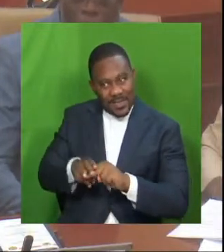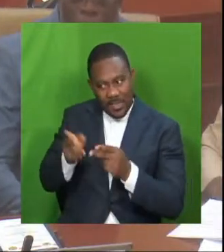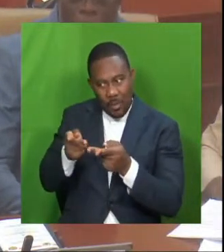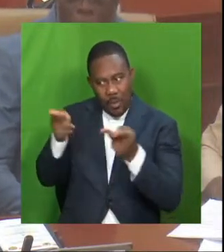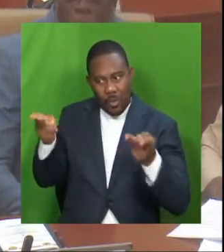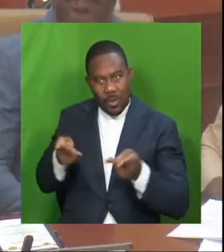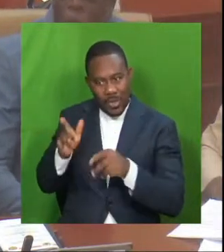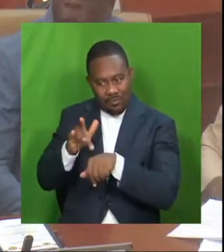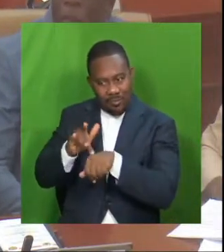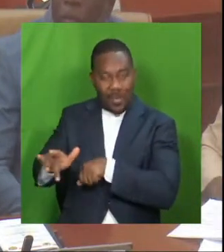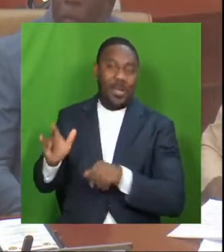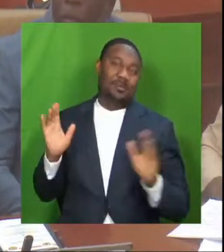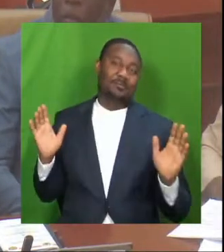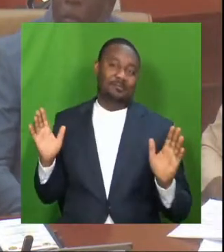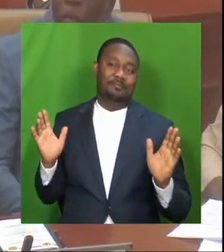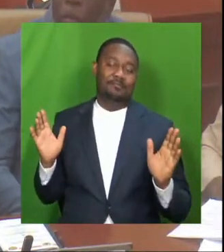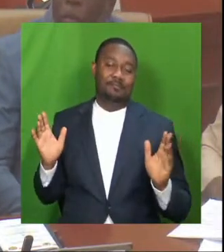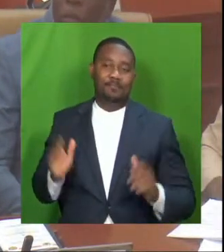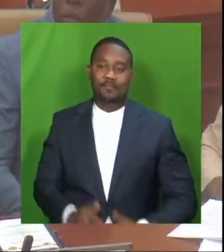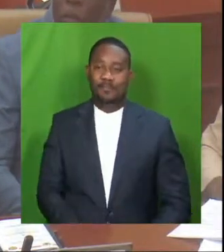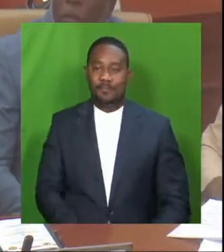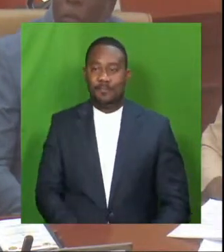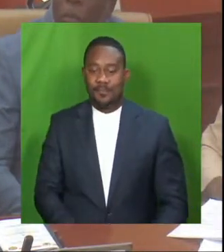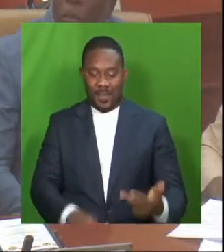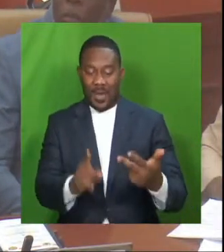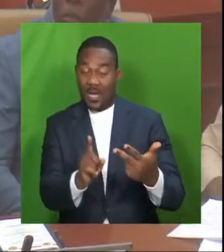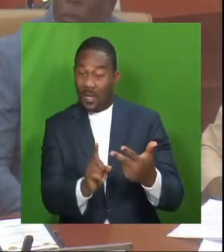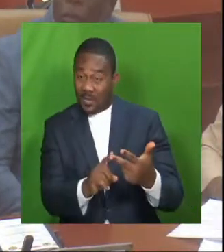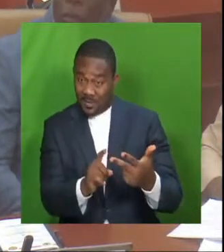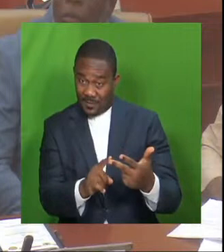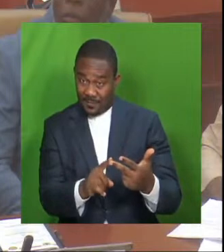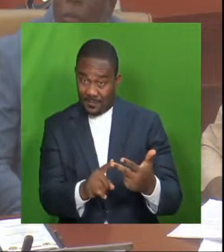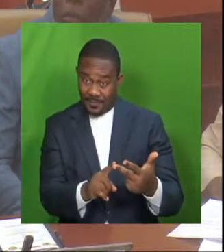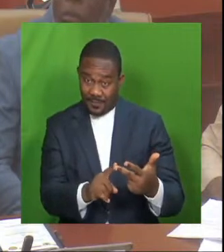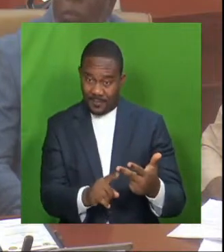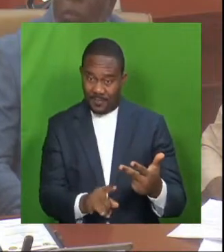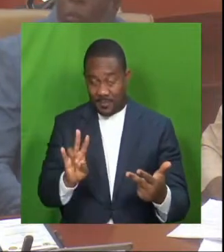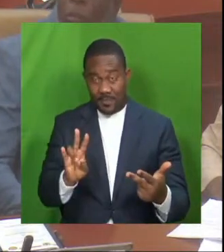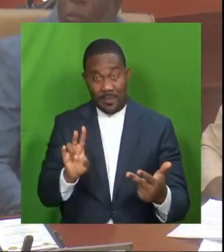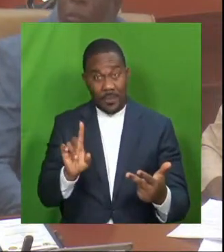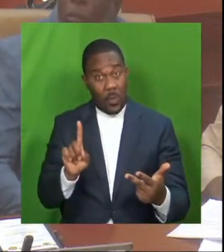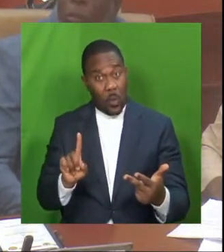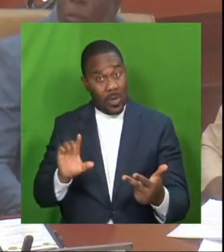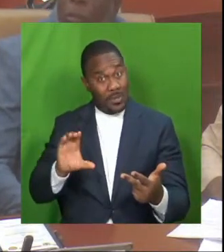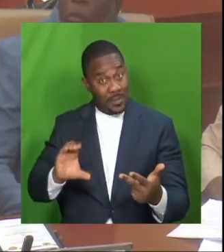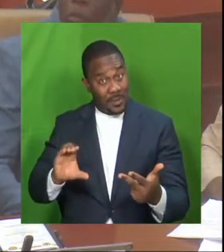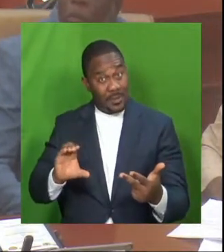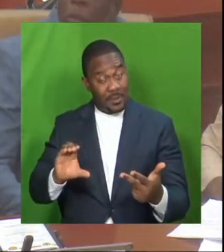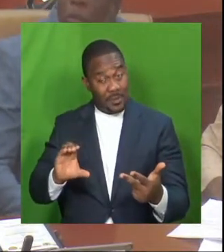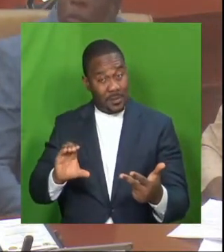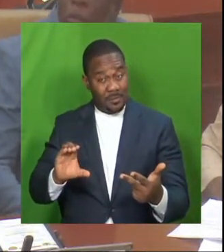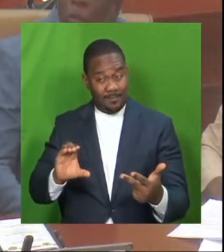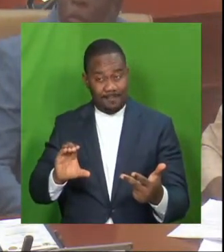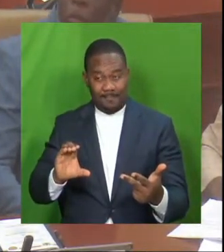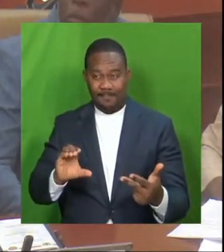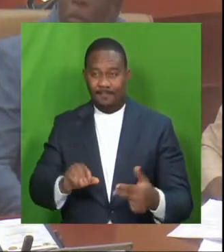Mr. Speaker, you come to what you have relied on as your authority, 97(1). And Mr.